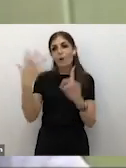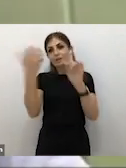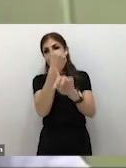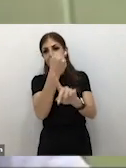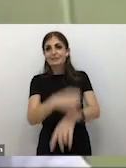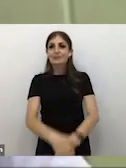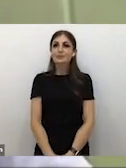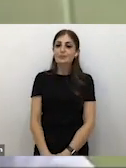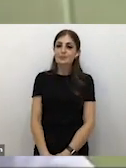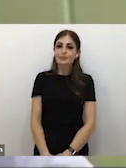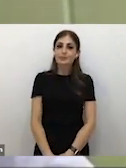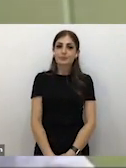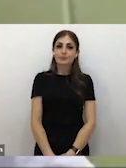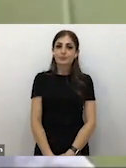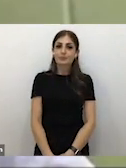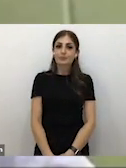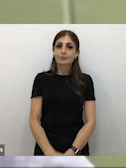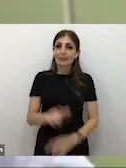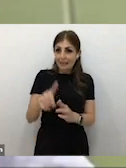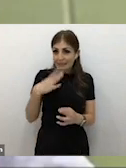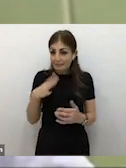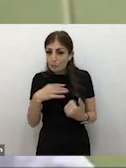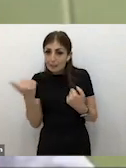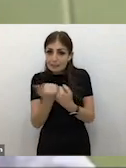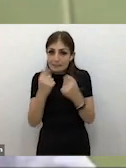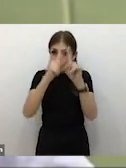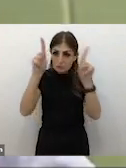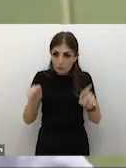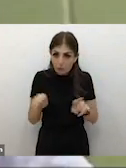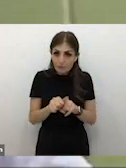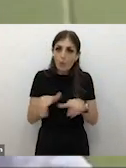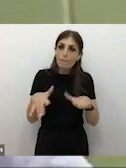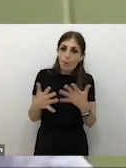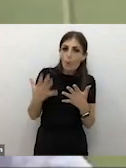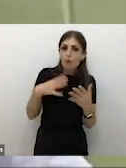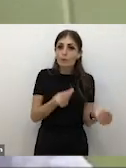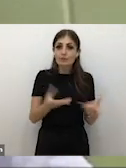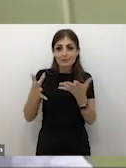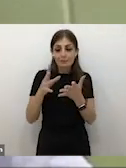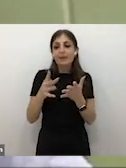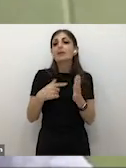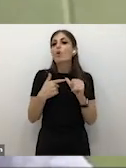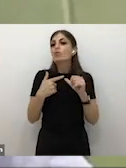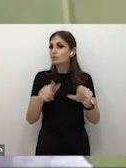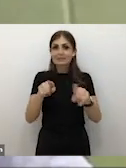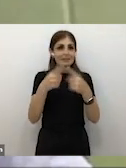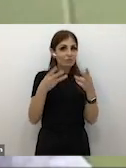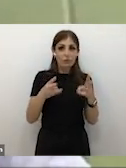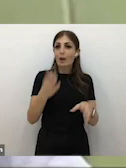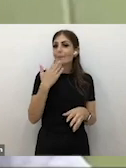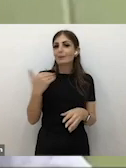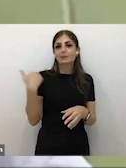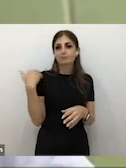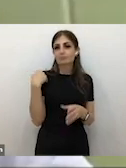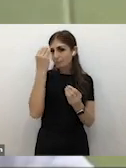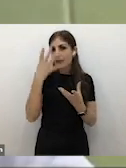achievements. If you need assistance with this form, or if you want to submit your responses in another format, please contact